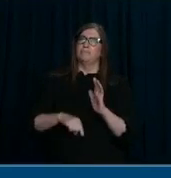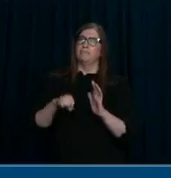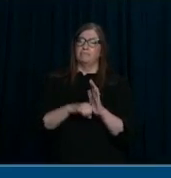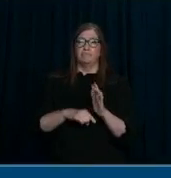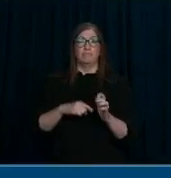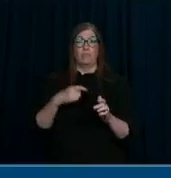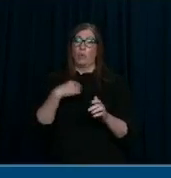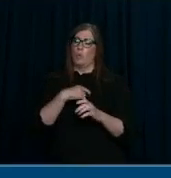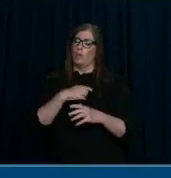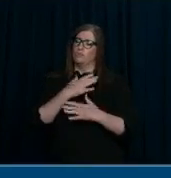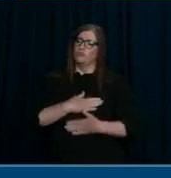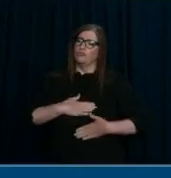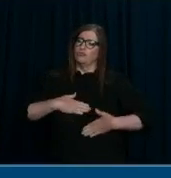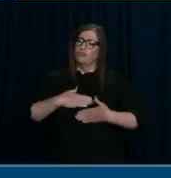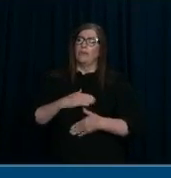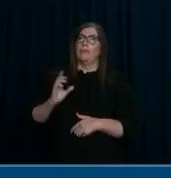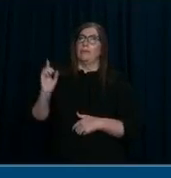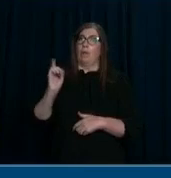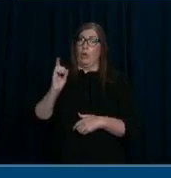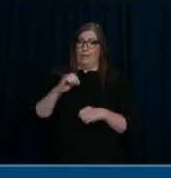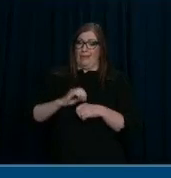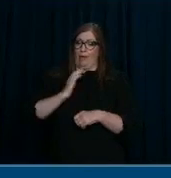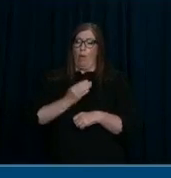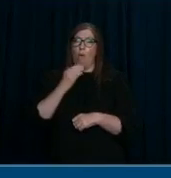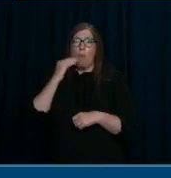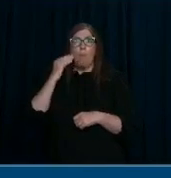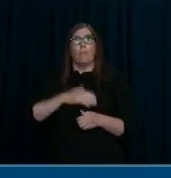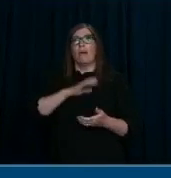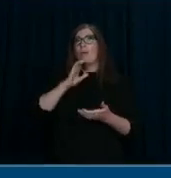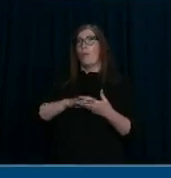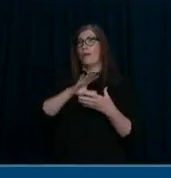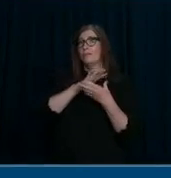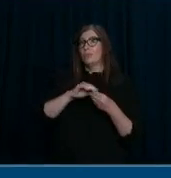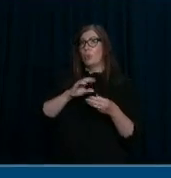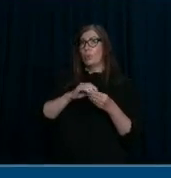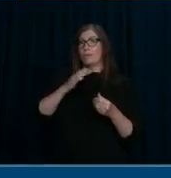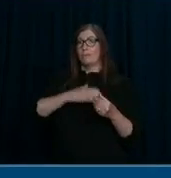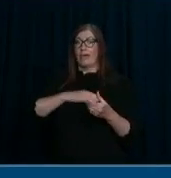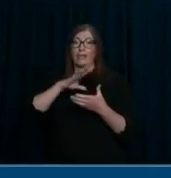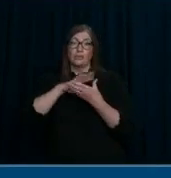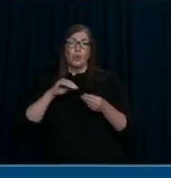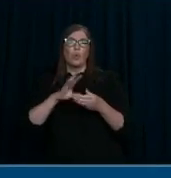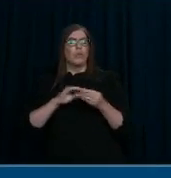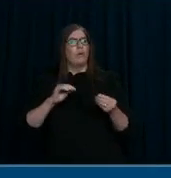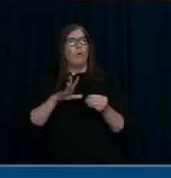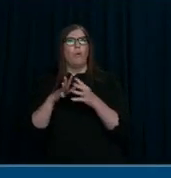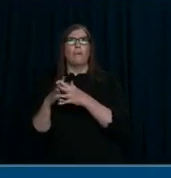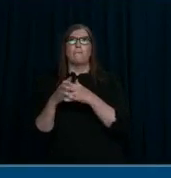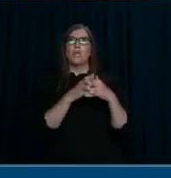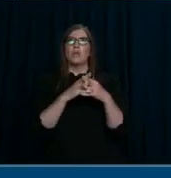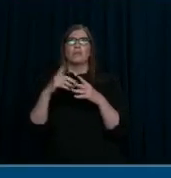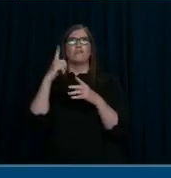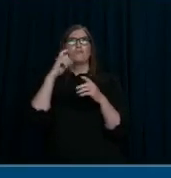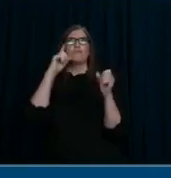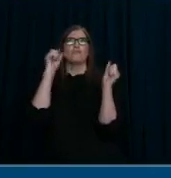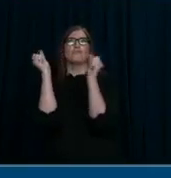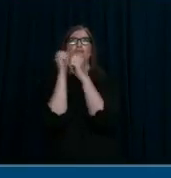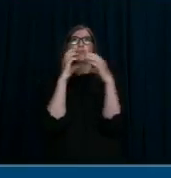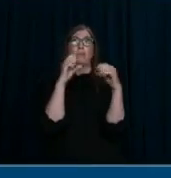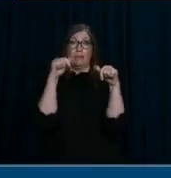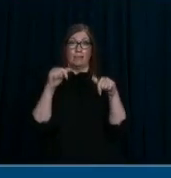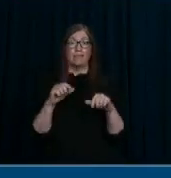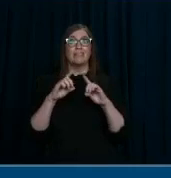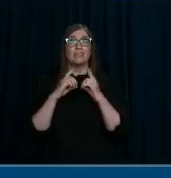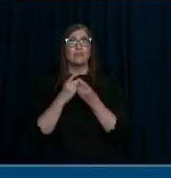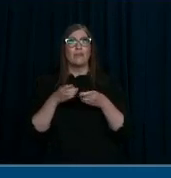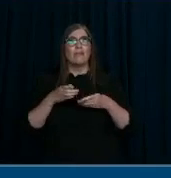in the O'Callaghan household. My wife's story and my story is really one of the American dream. This very district allowed my family to